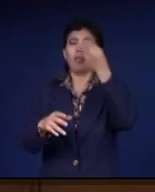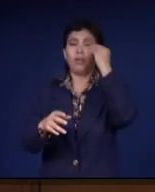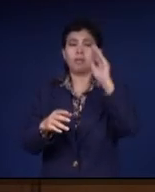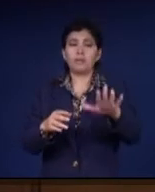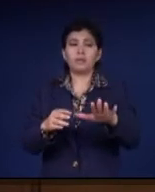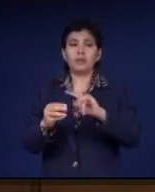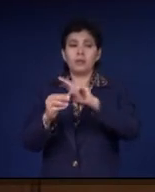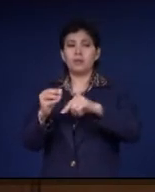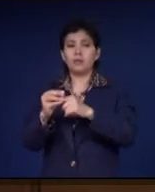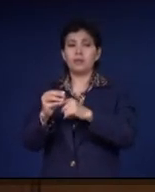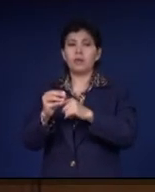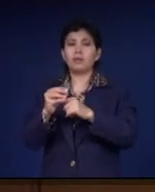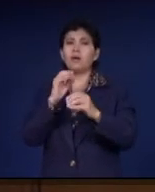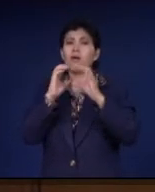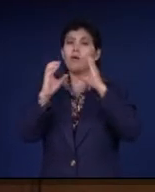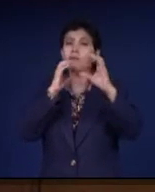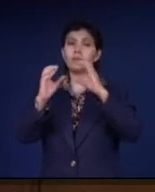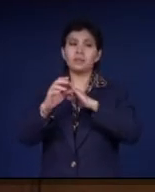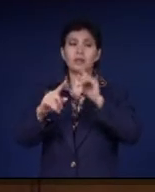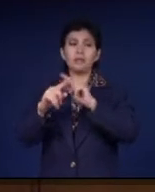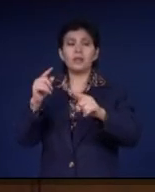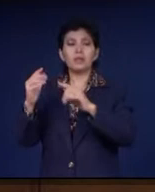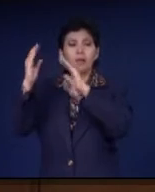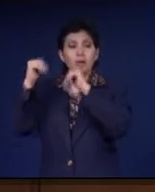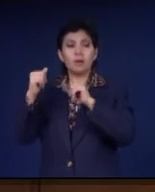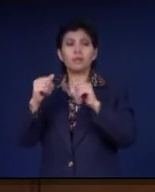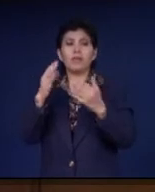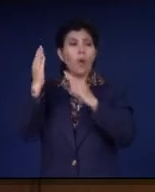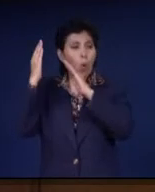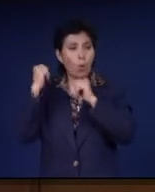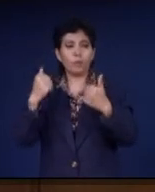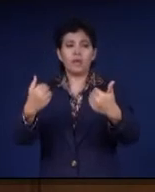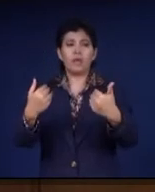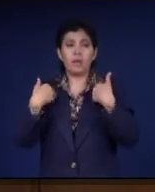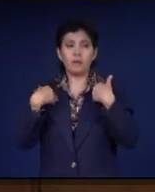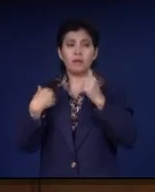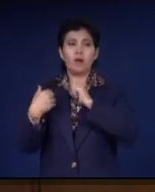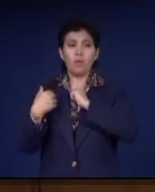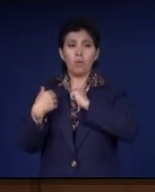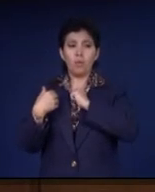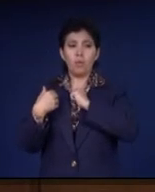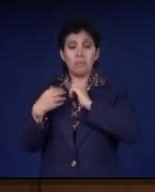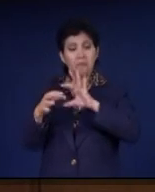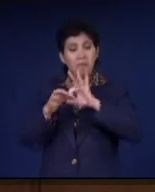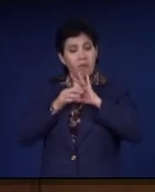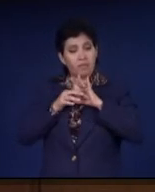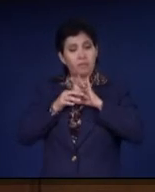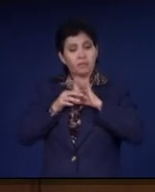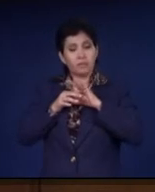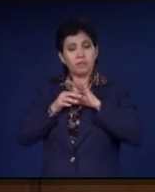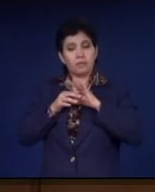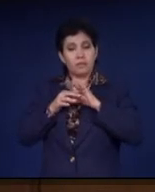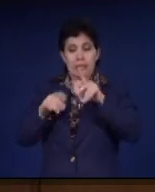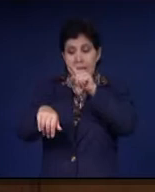of paparazzi. So what they hope is that they have their own private time together with the family, with